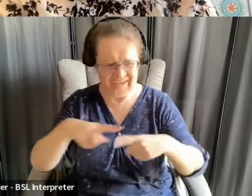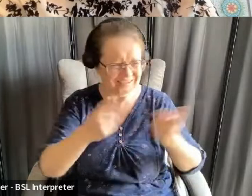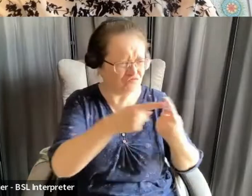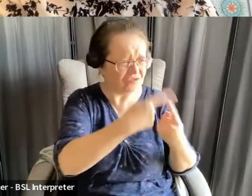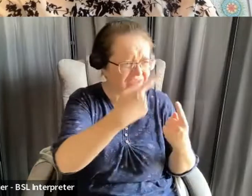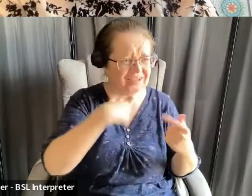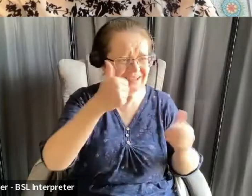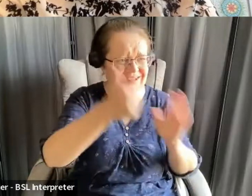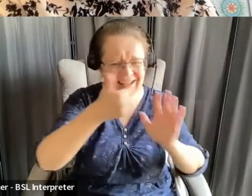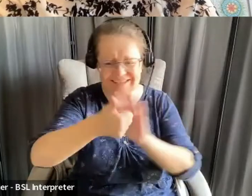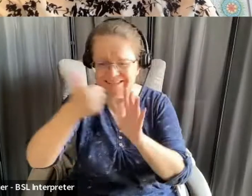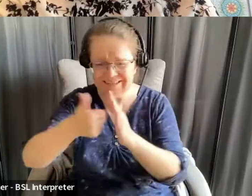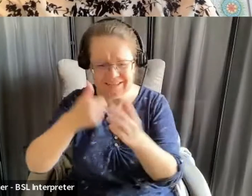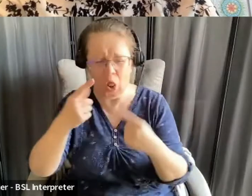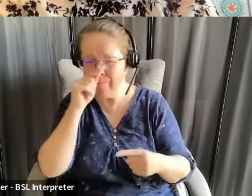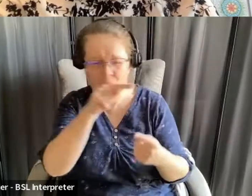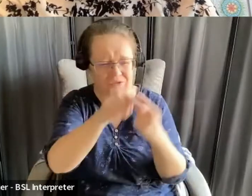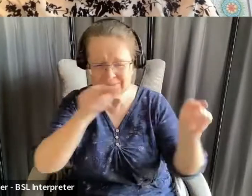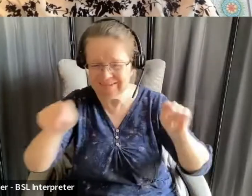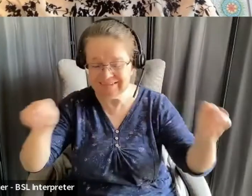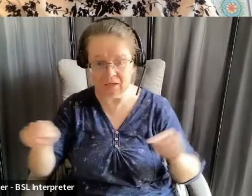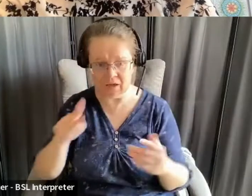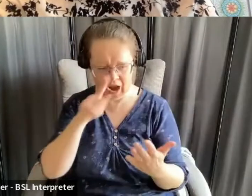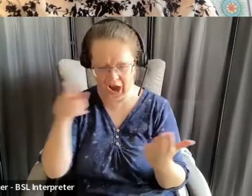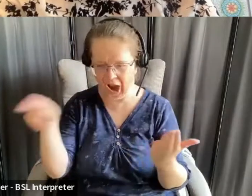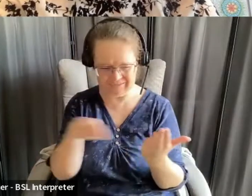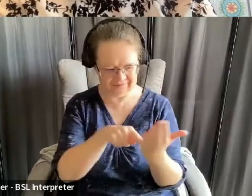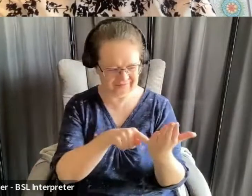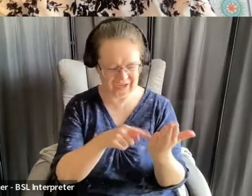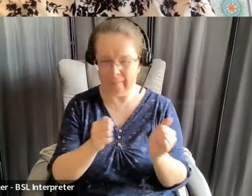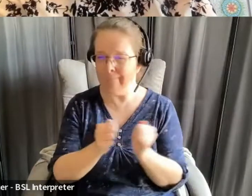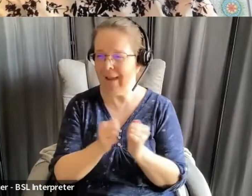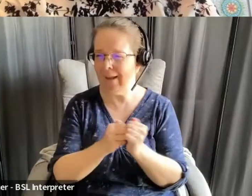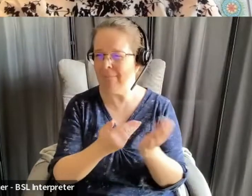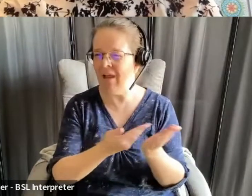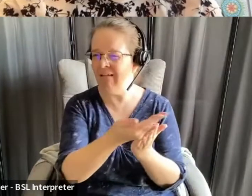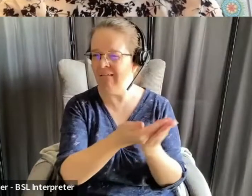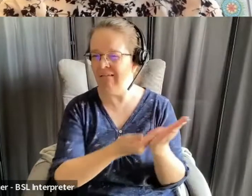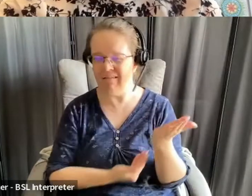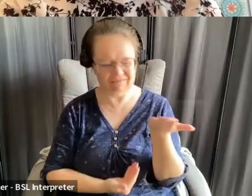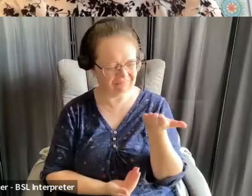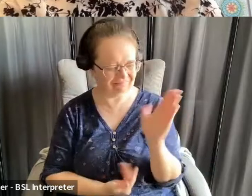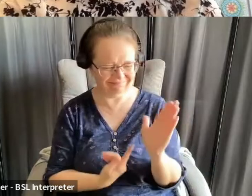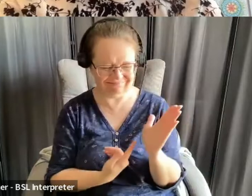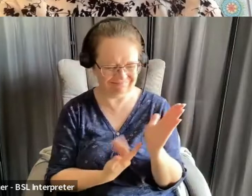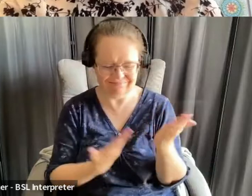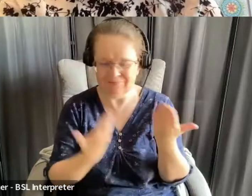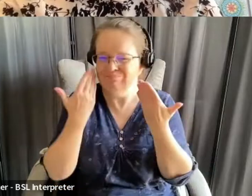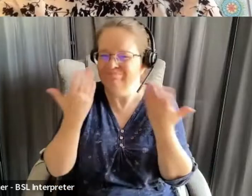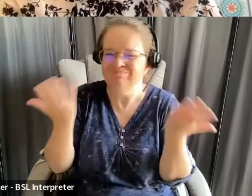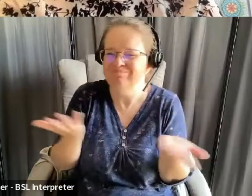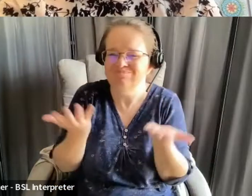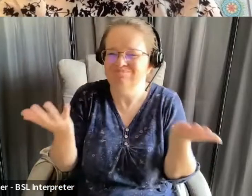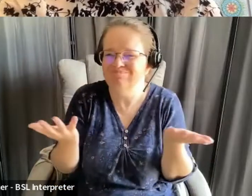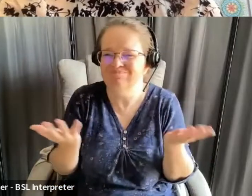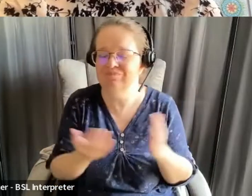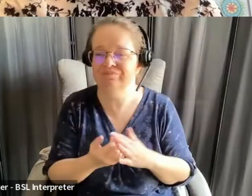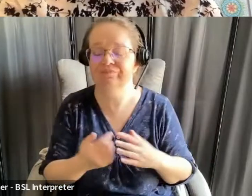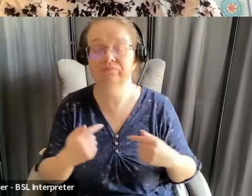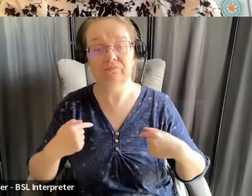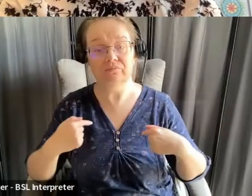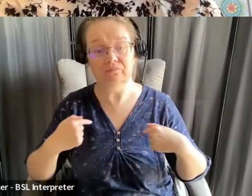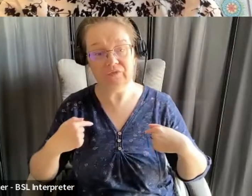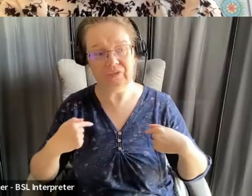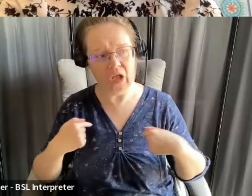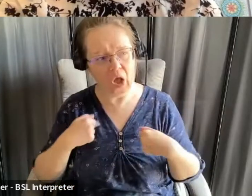just, possibilities are endless, but you can't say that in this stupid little piece of paper. And I said, so I'm going to